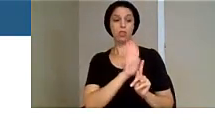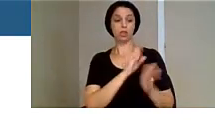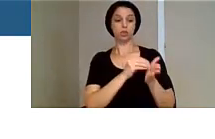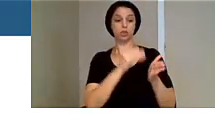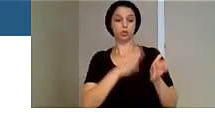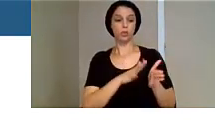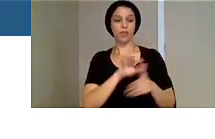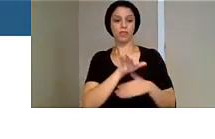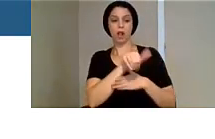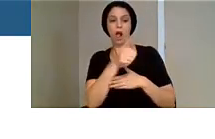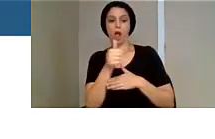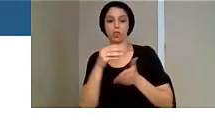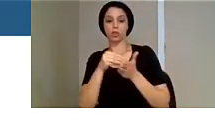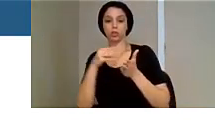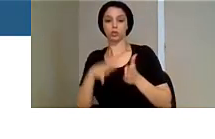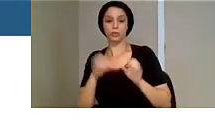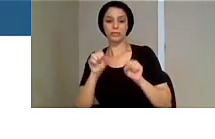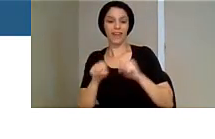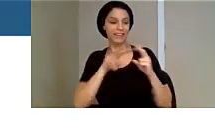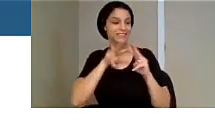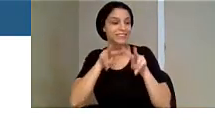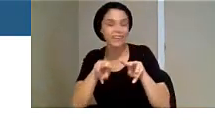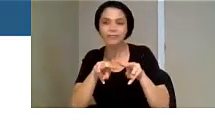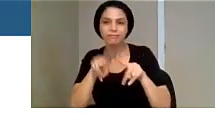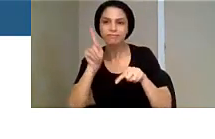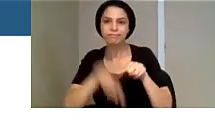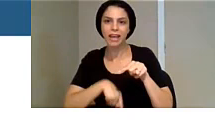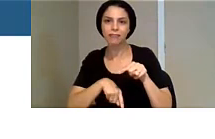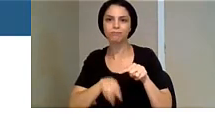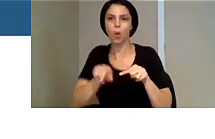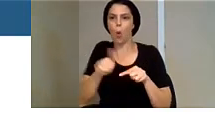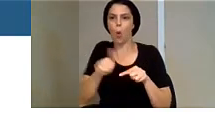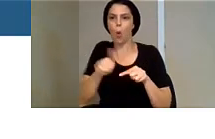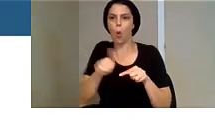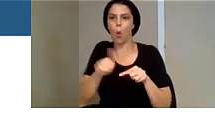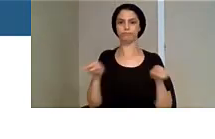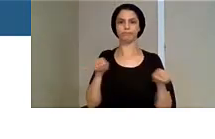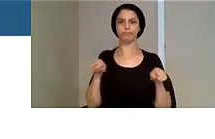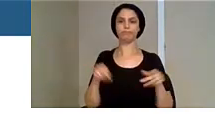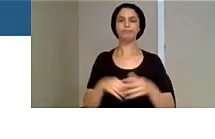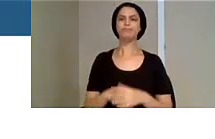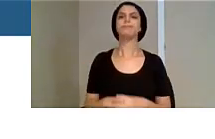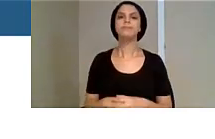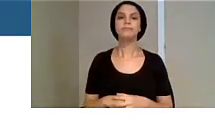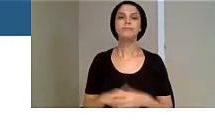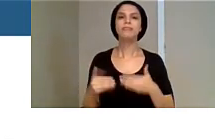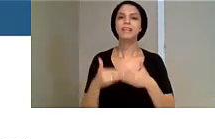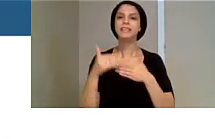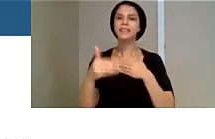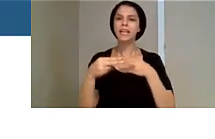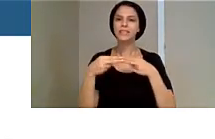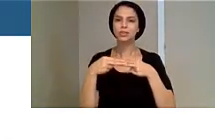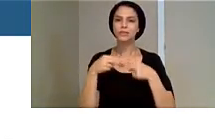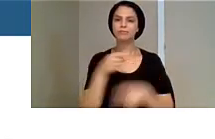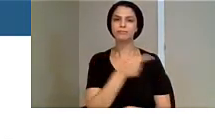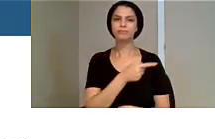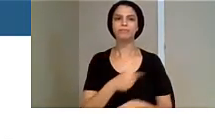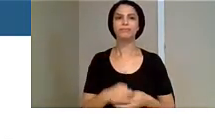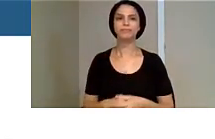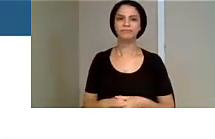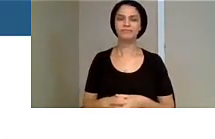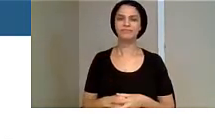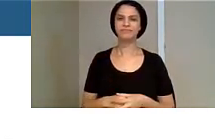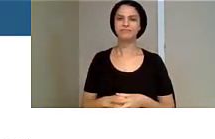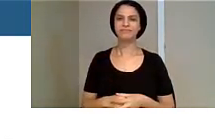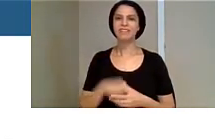it's unique to them. This next screenshot here or slide with screenshots, I should say,